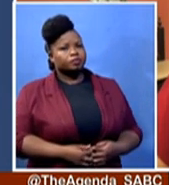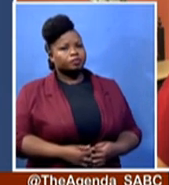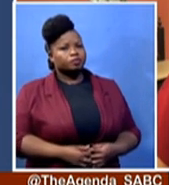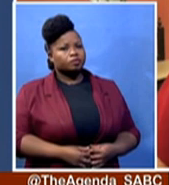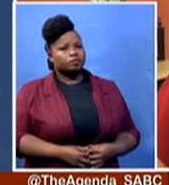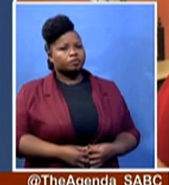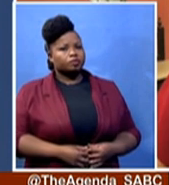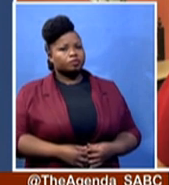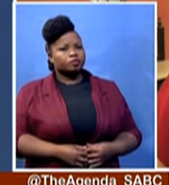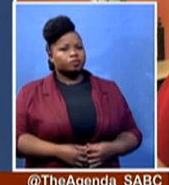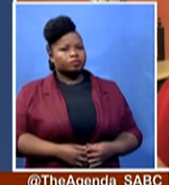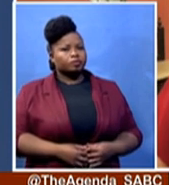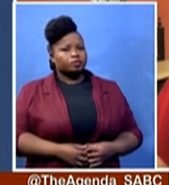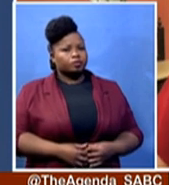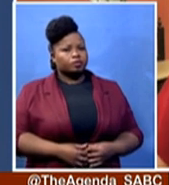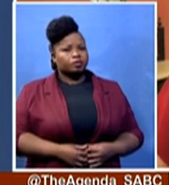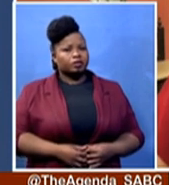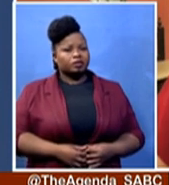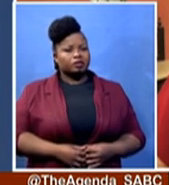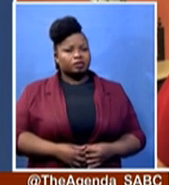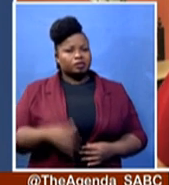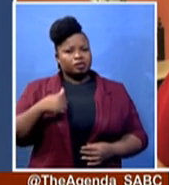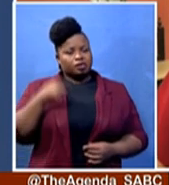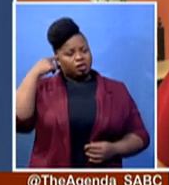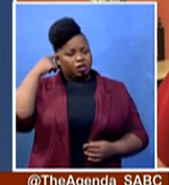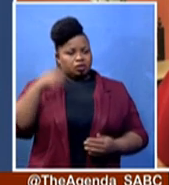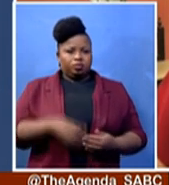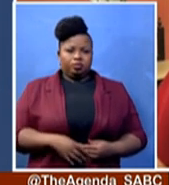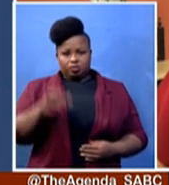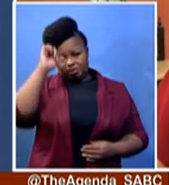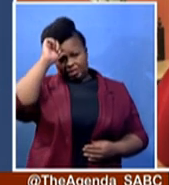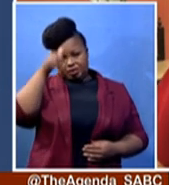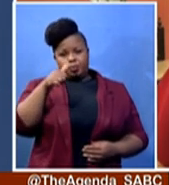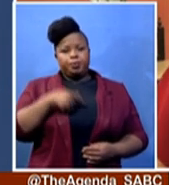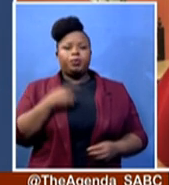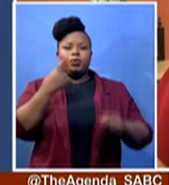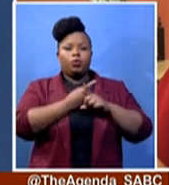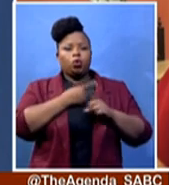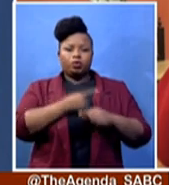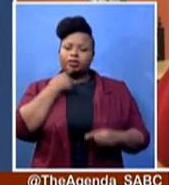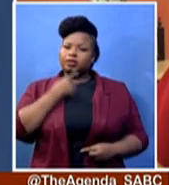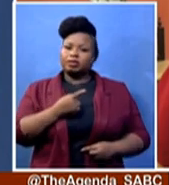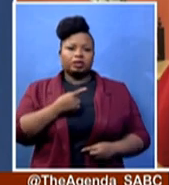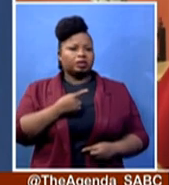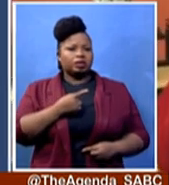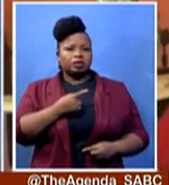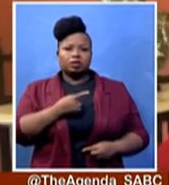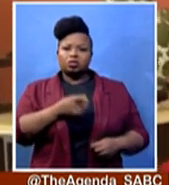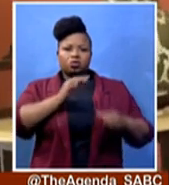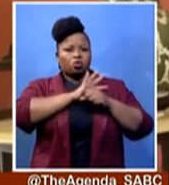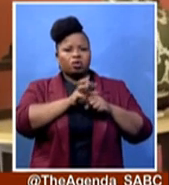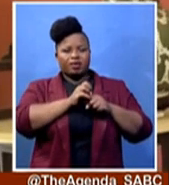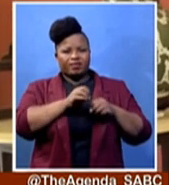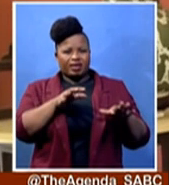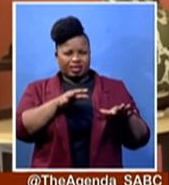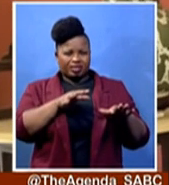I think India's always maintained that this pandemic cannot be fought, which is why at the very beginning of the country's